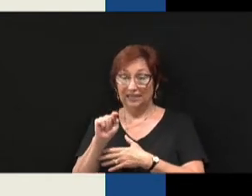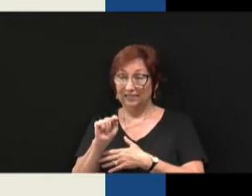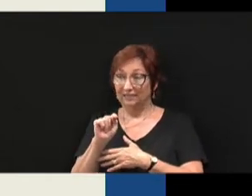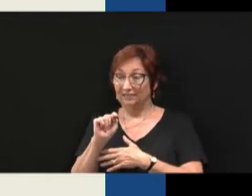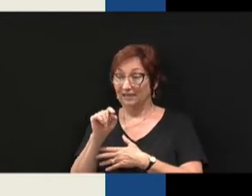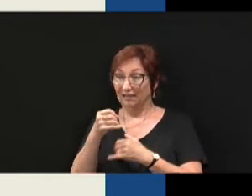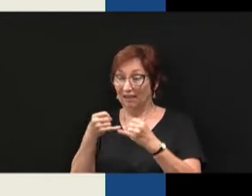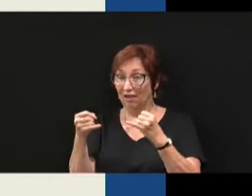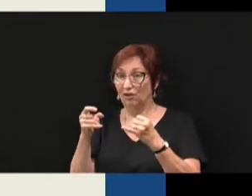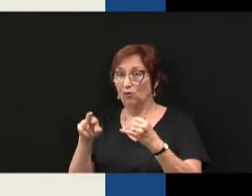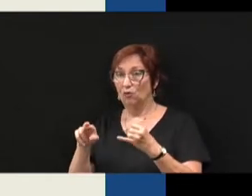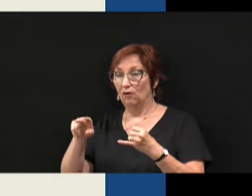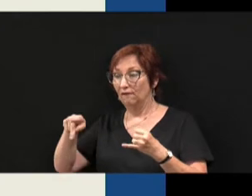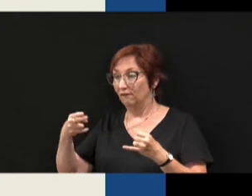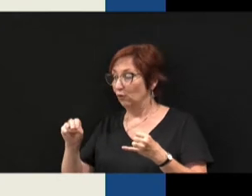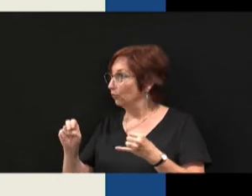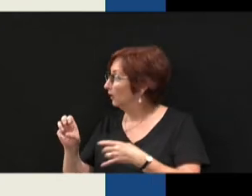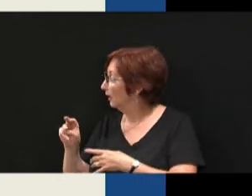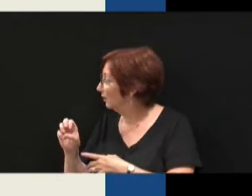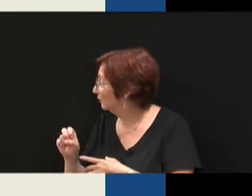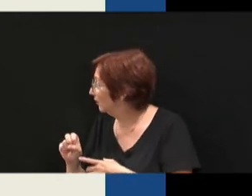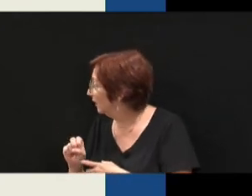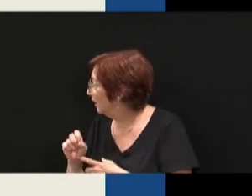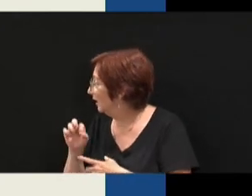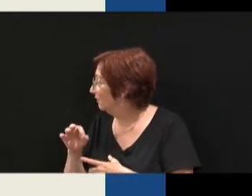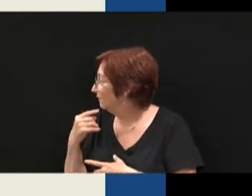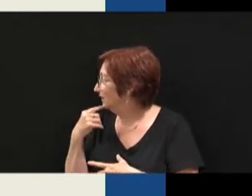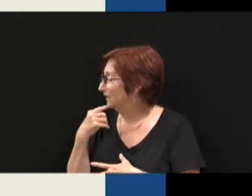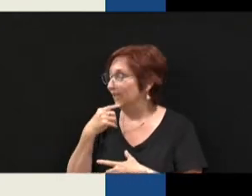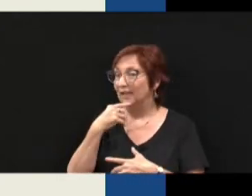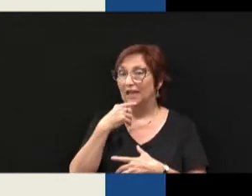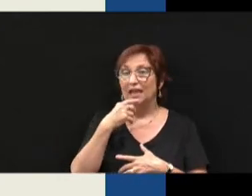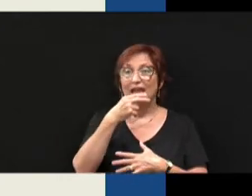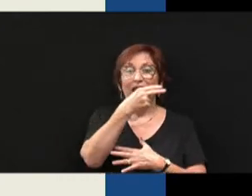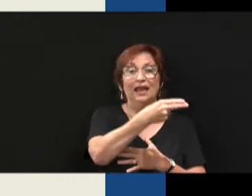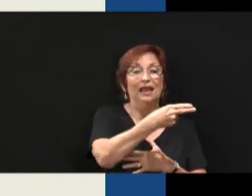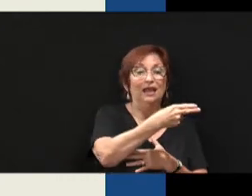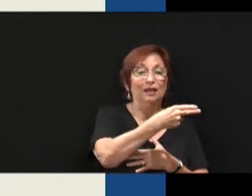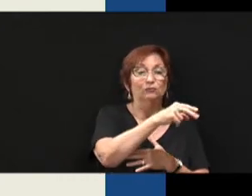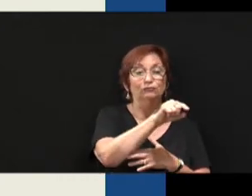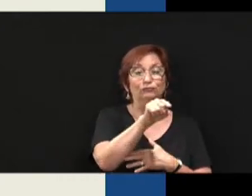ow, s, what is that? Great, phoneme,